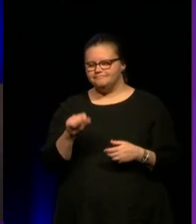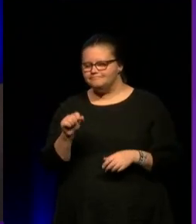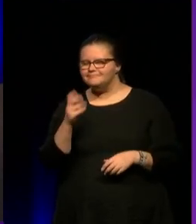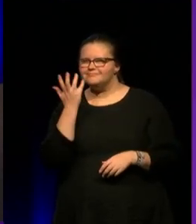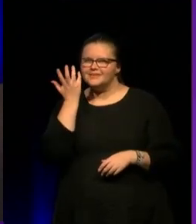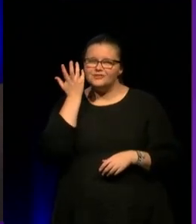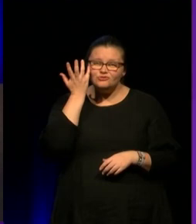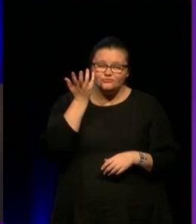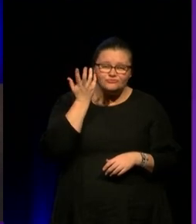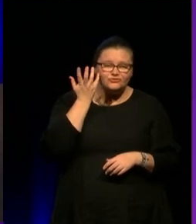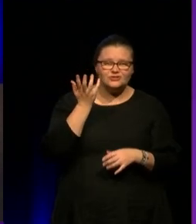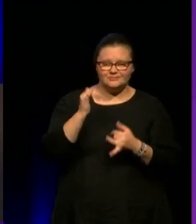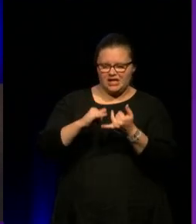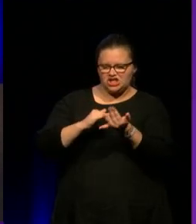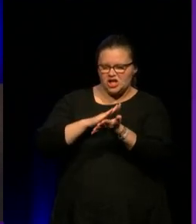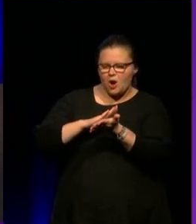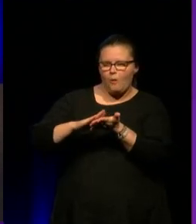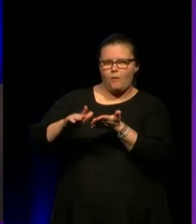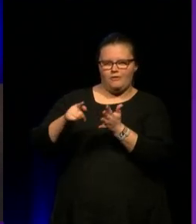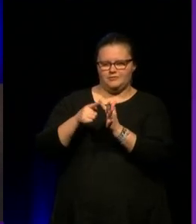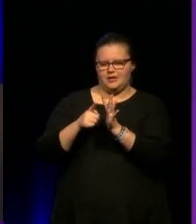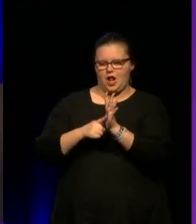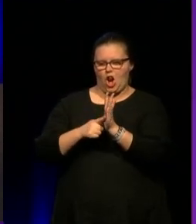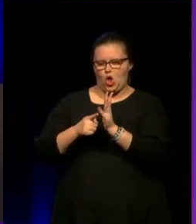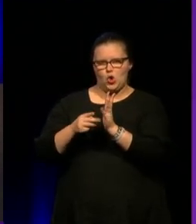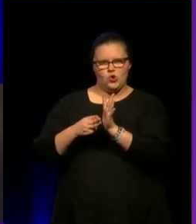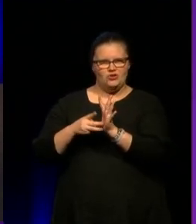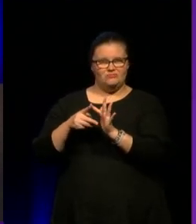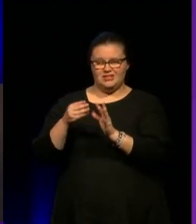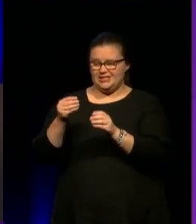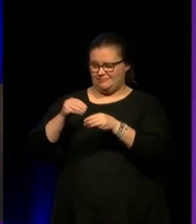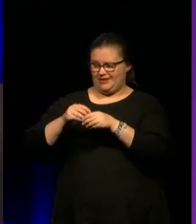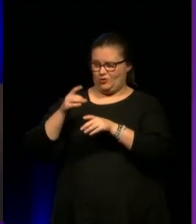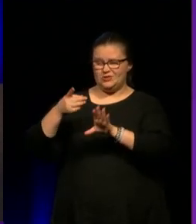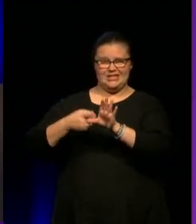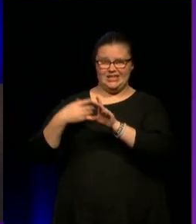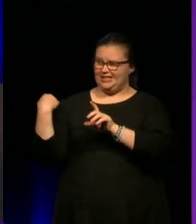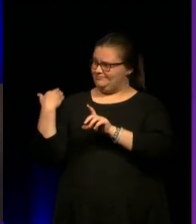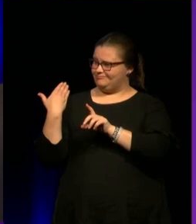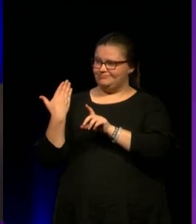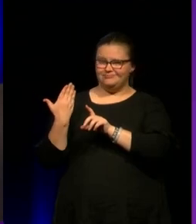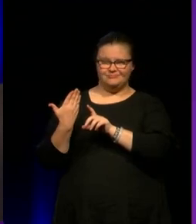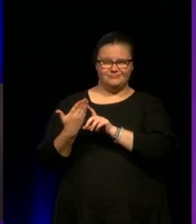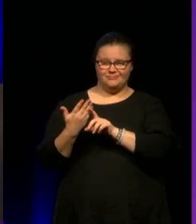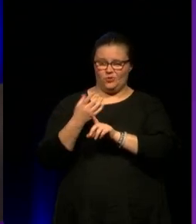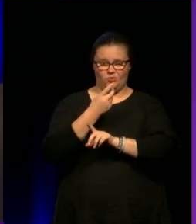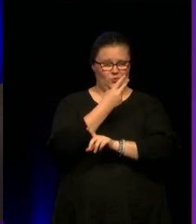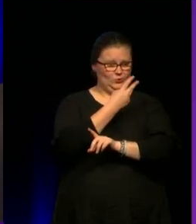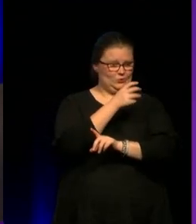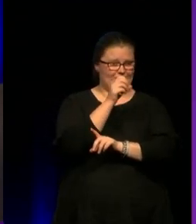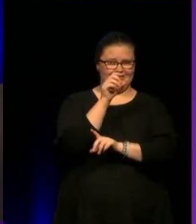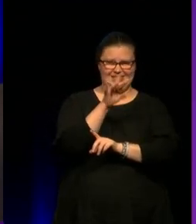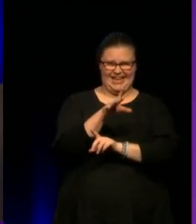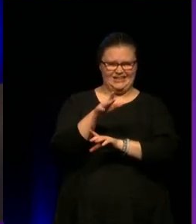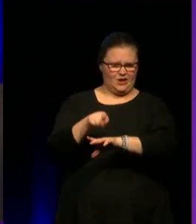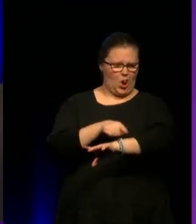when the shareholders of Illume, and some of them have been with us for more than a decade, seed funding in May 2010. That's a long